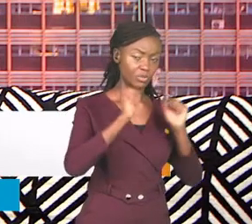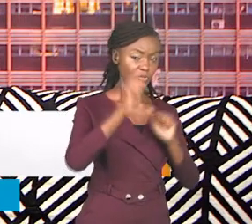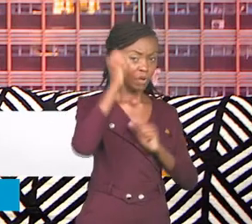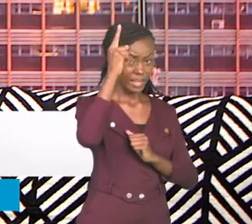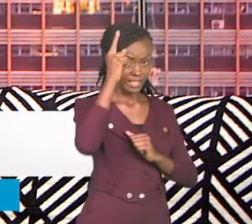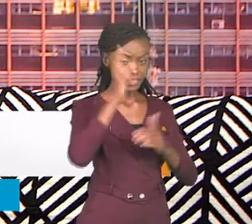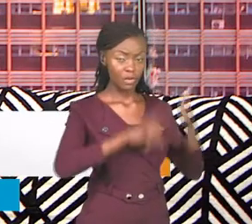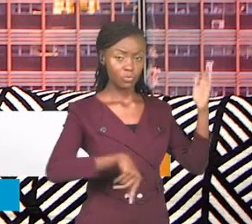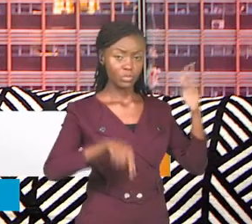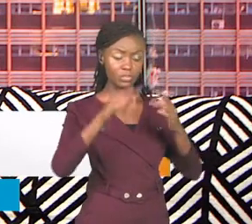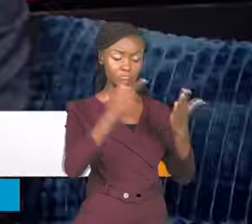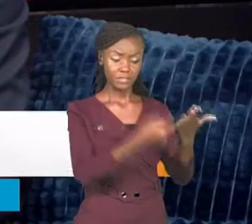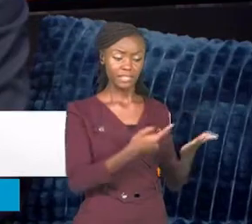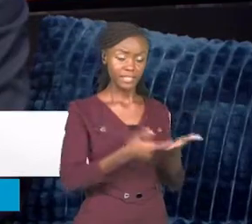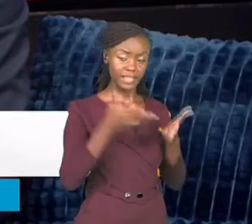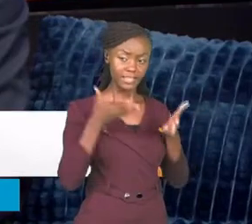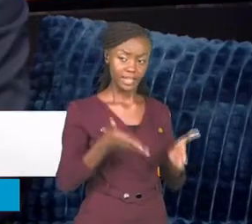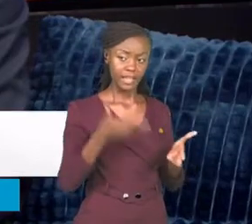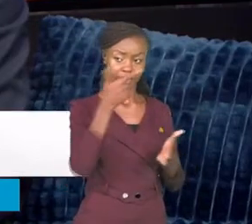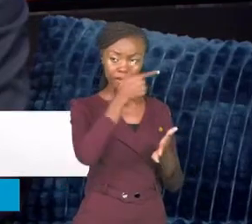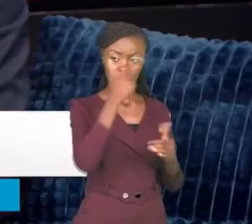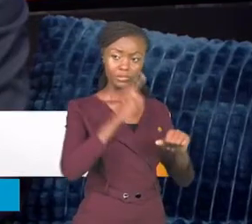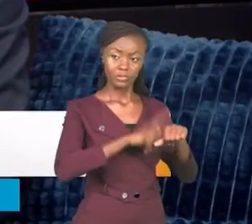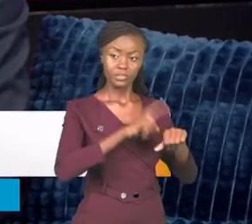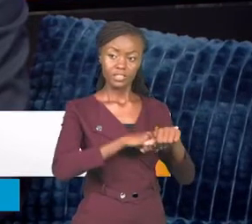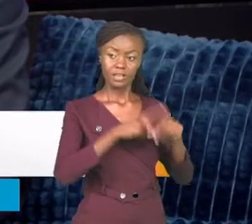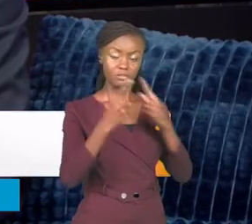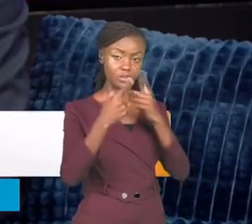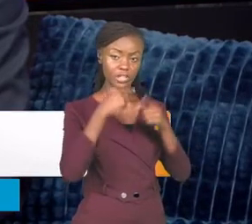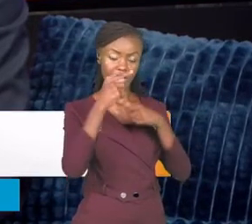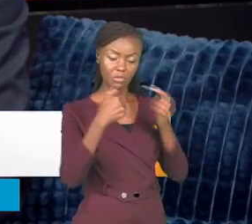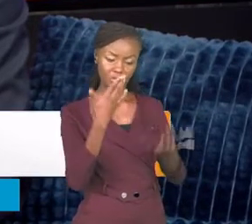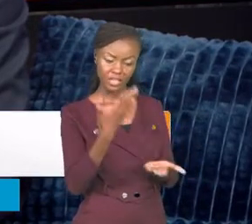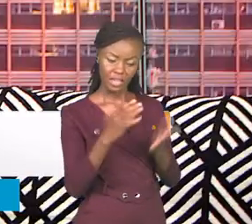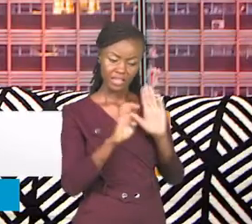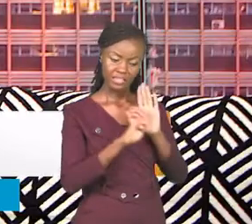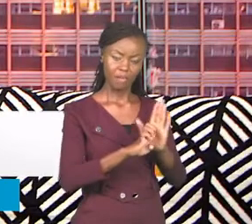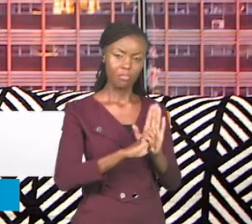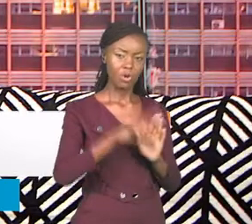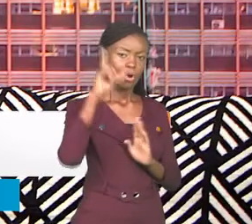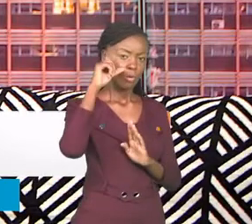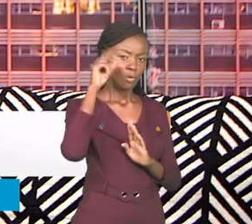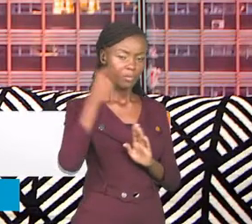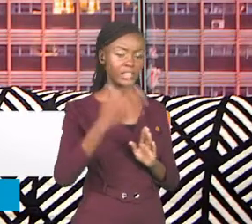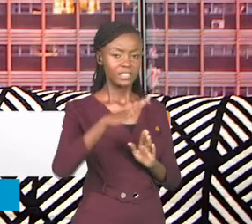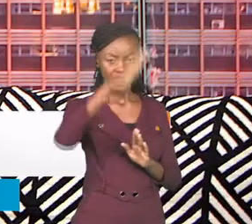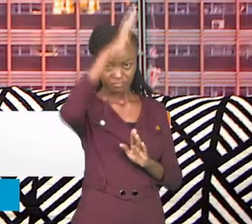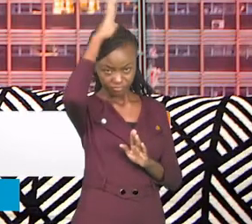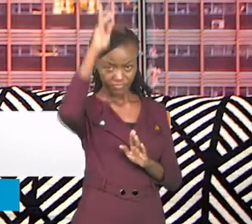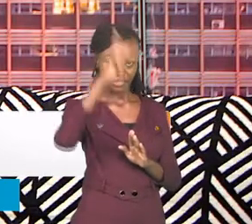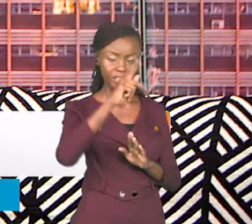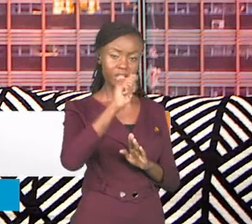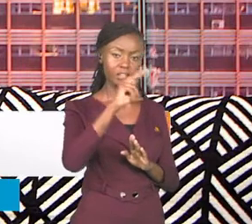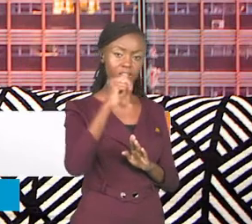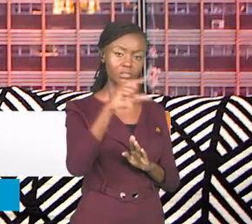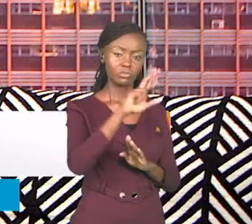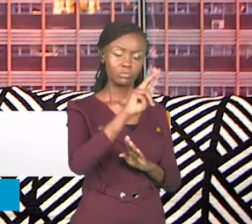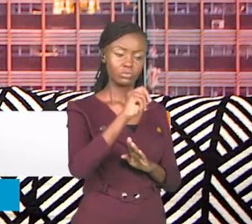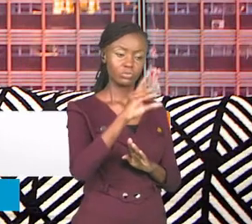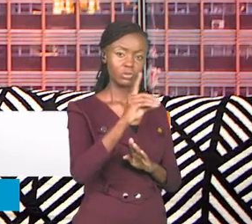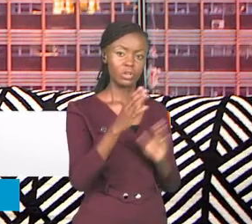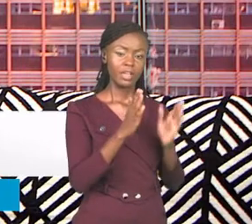talking about here. That while we categorize the roads you've mentioned, Mombasa, Kangundo Road, the Jogoo Roads in Nairobi as high-risk